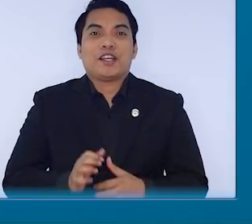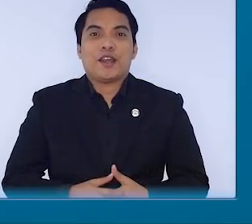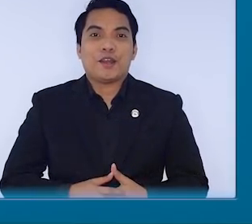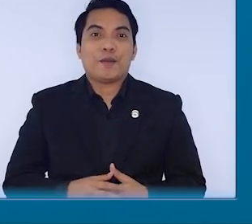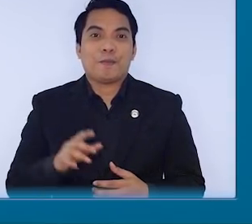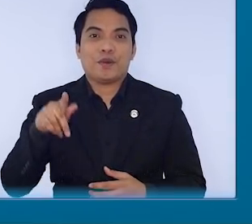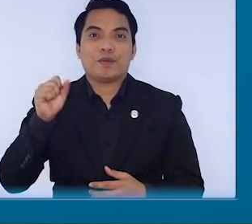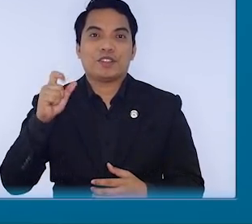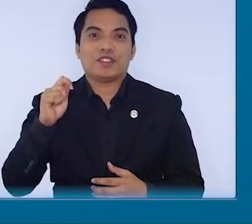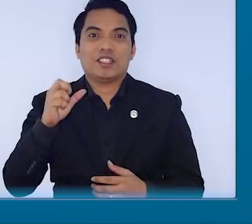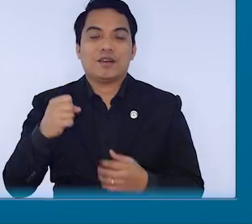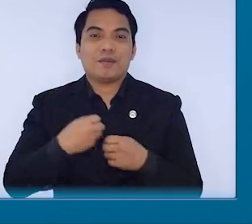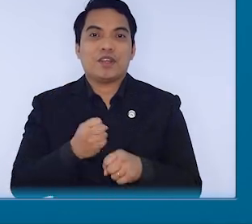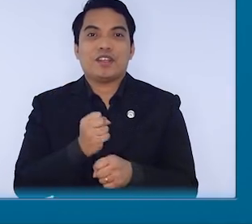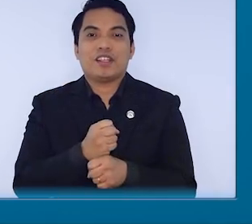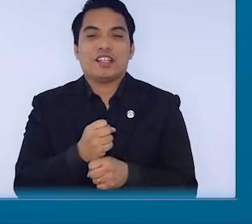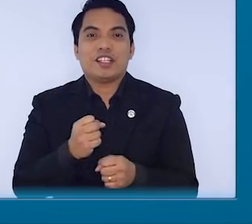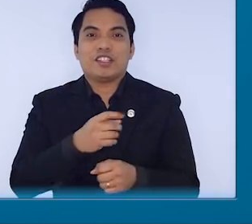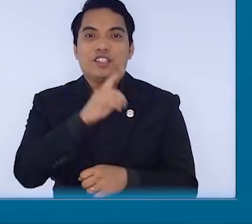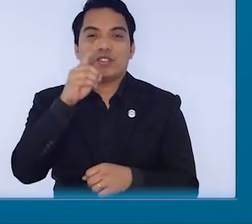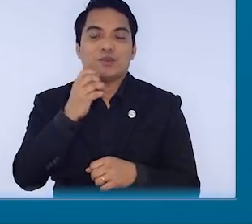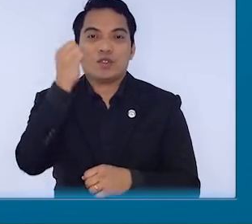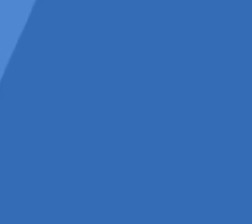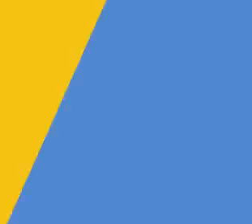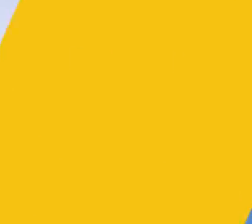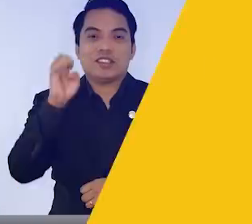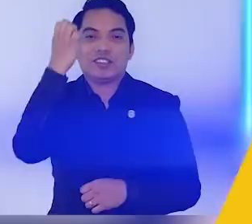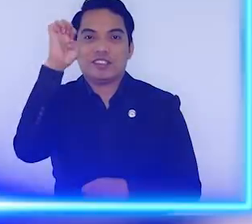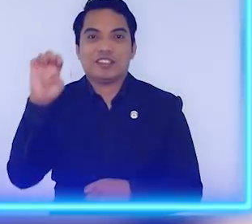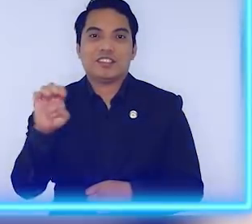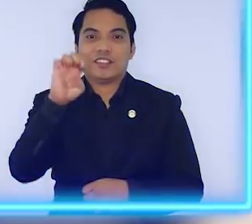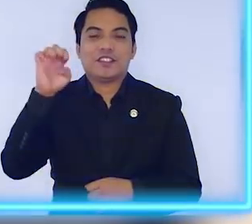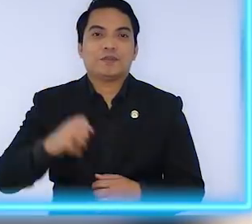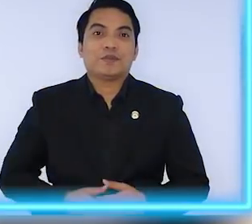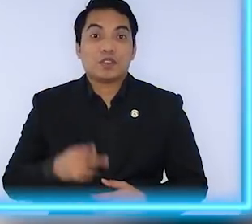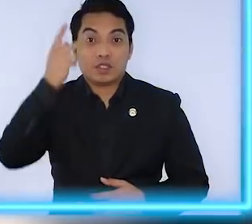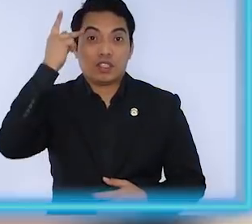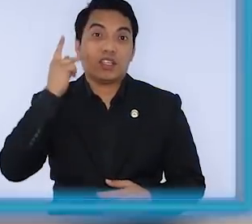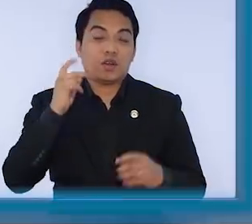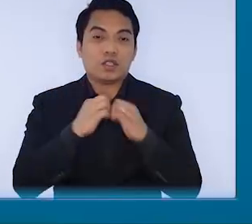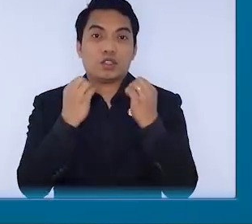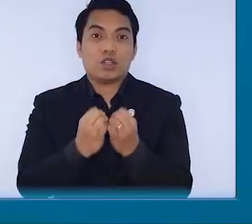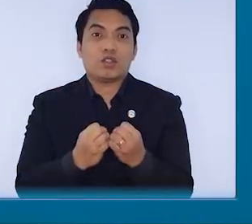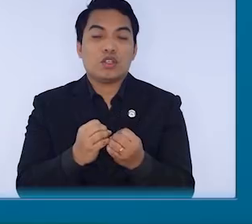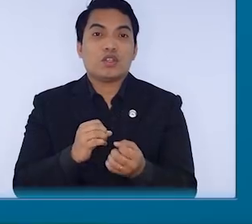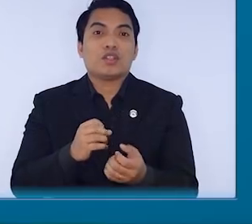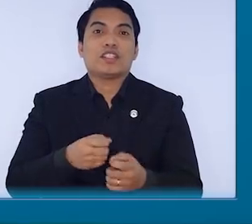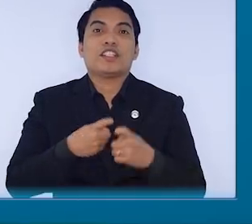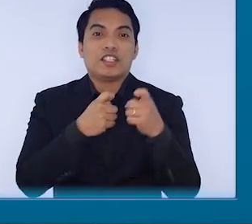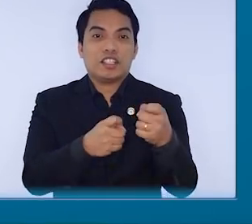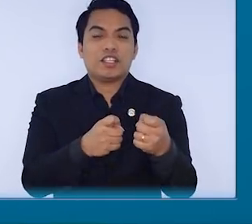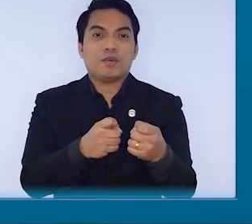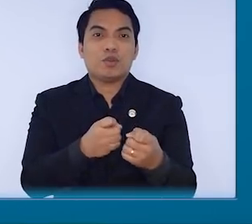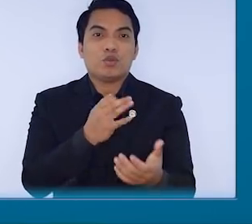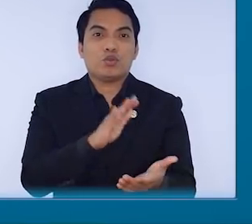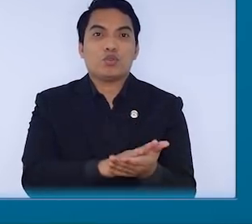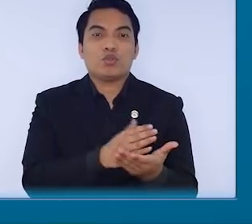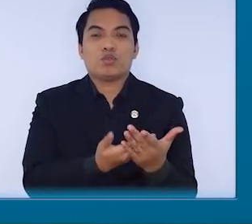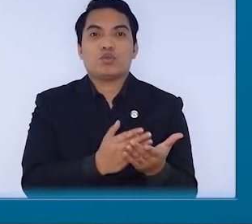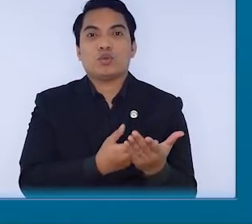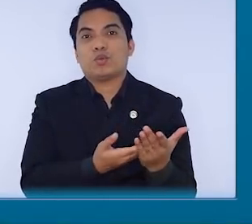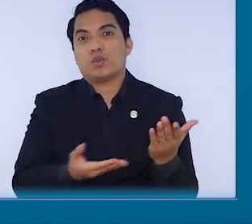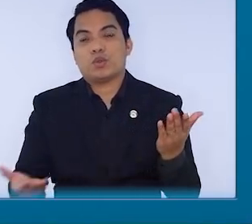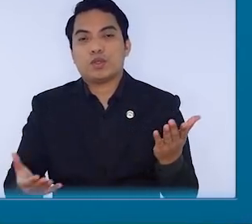pasta making in the district of Southern Europe. The Kiriwa organization distributed some school supplies and